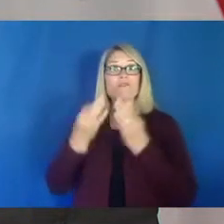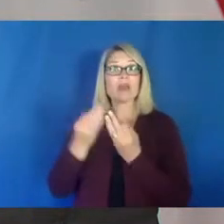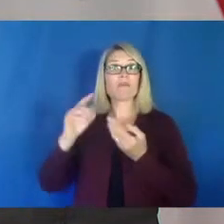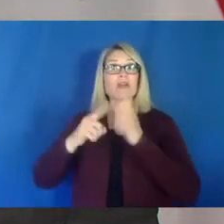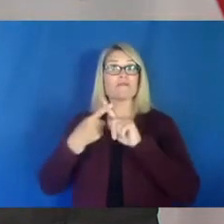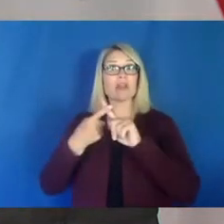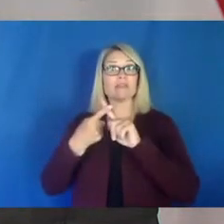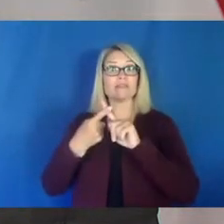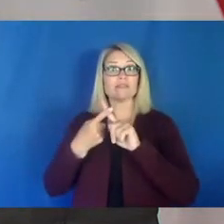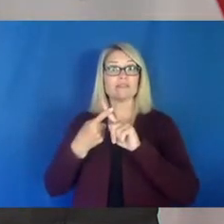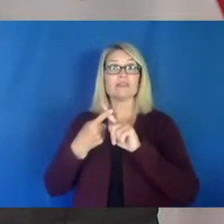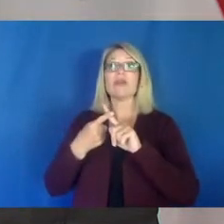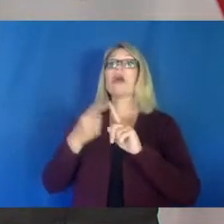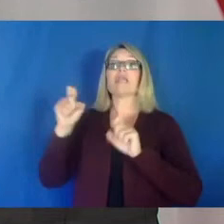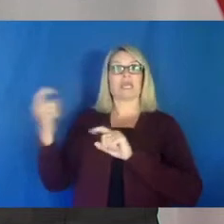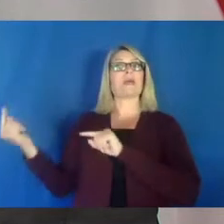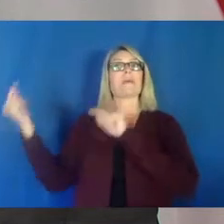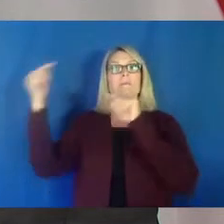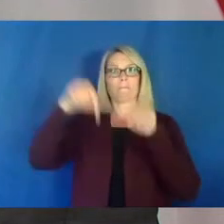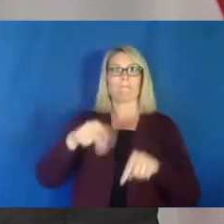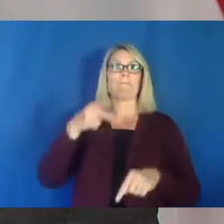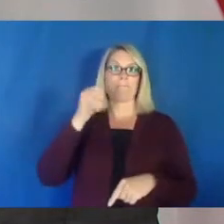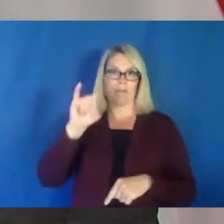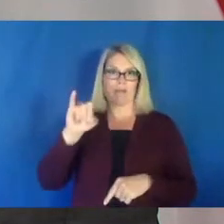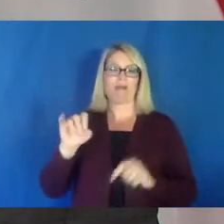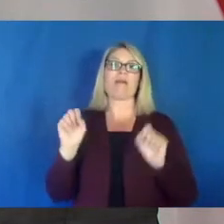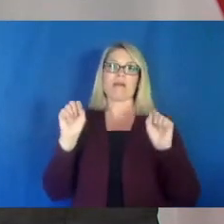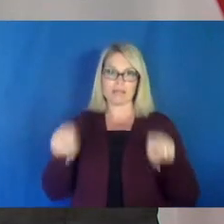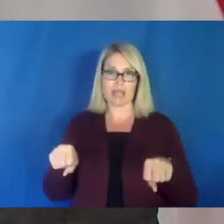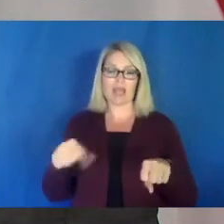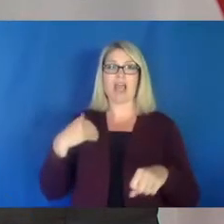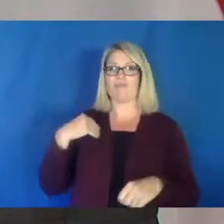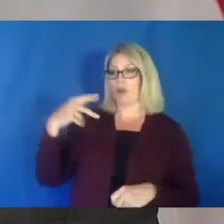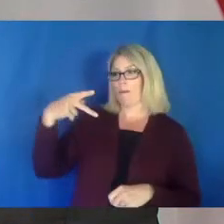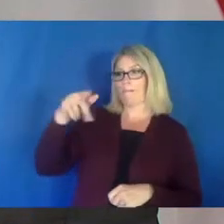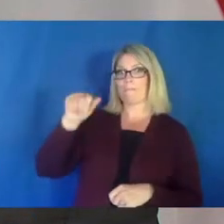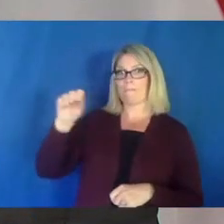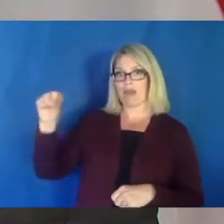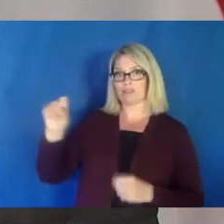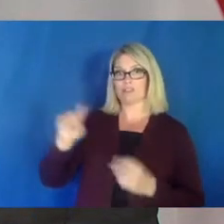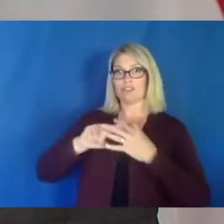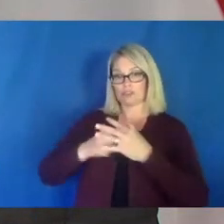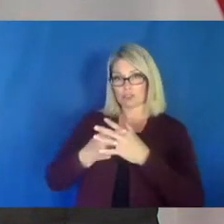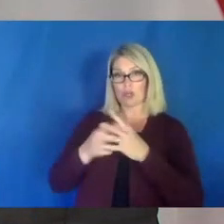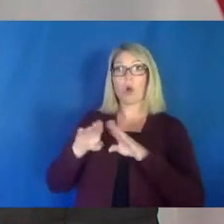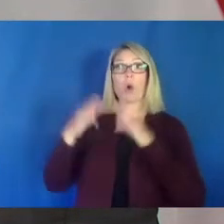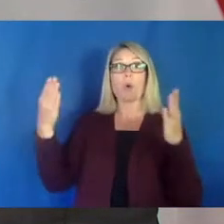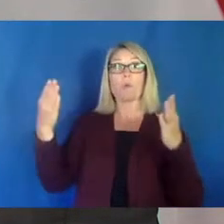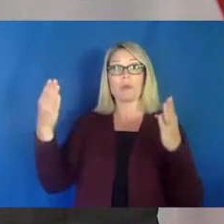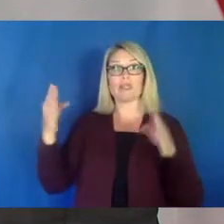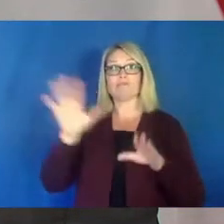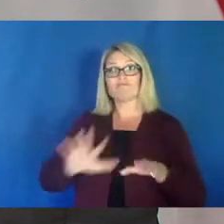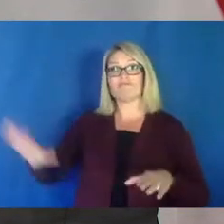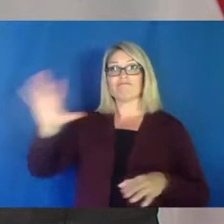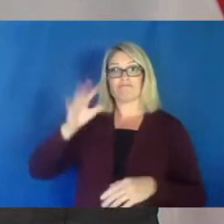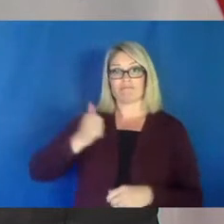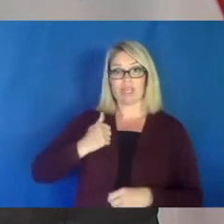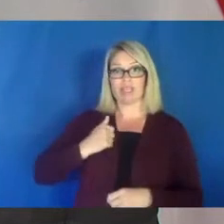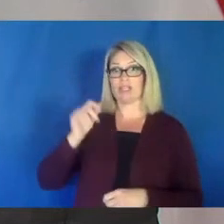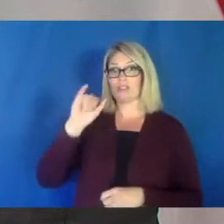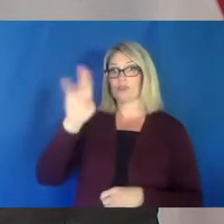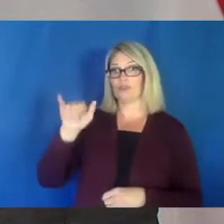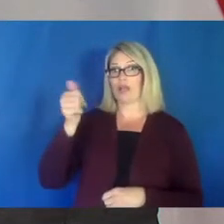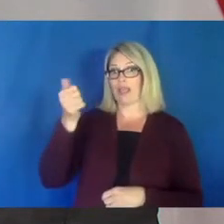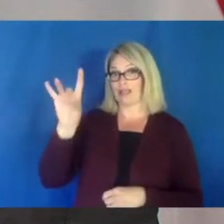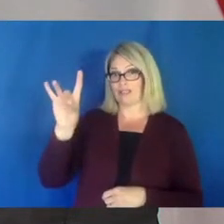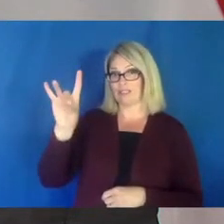Canada can come to PEI with a PEI pass beginning on July the 18th. We will start to accept